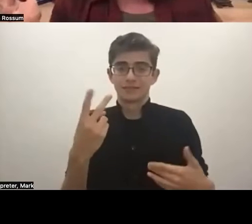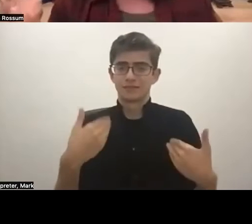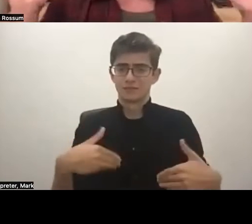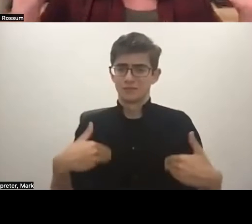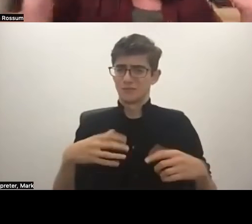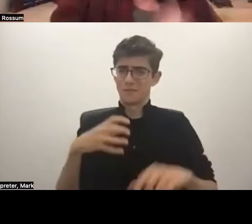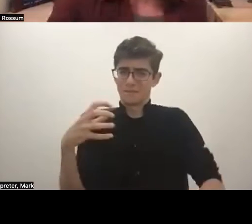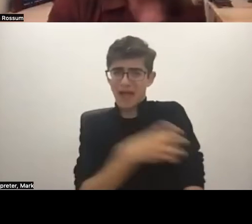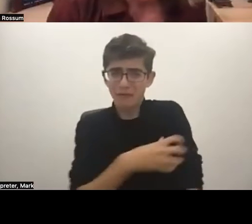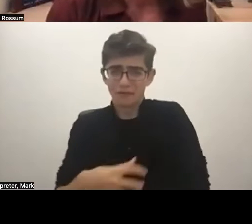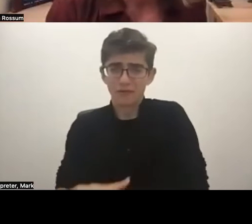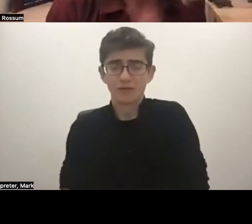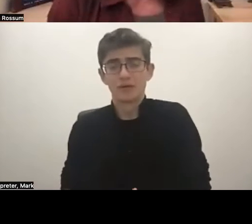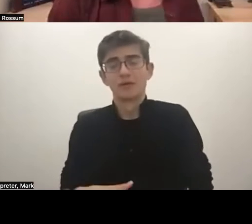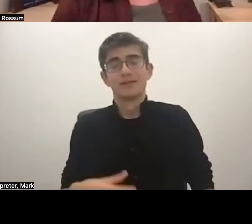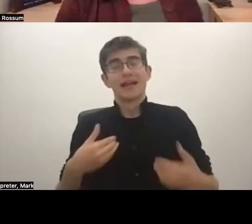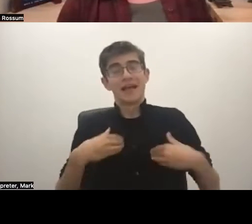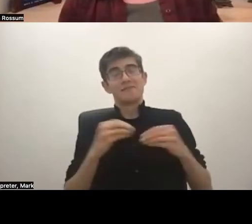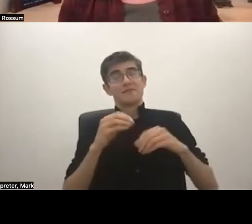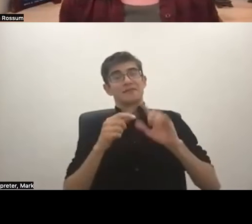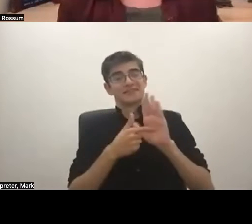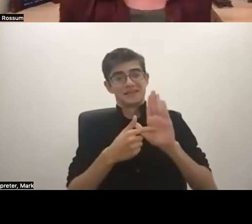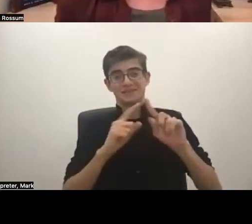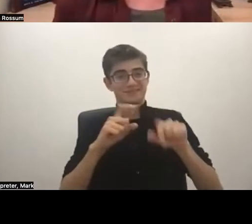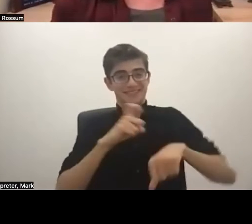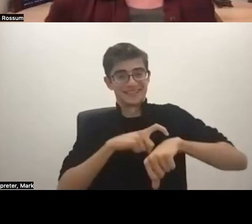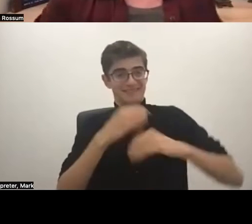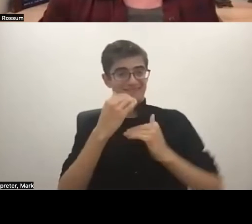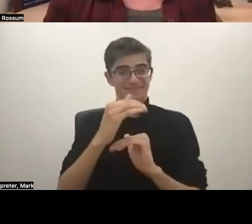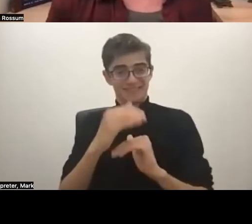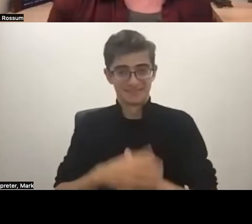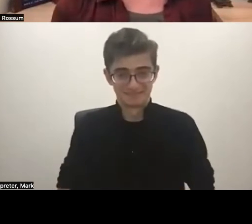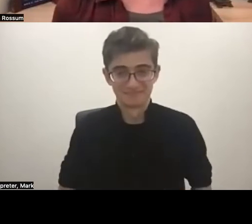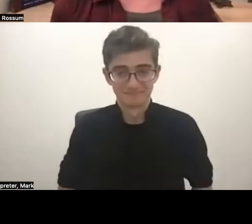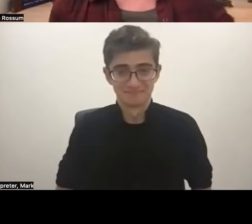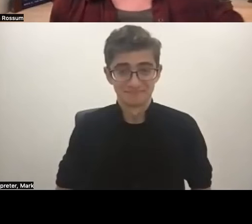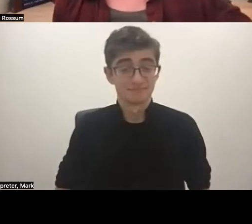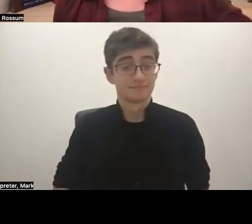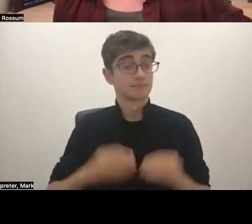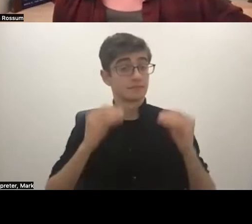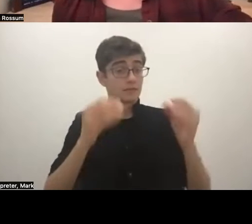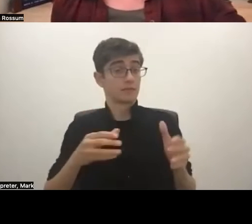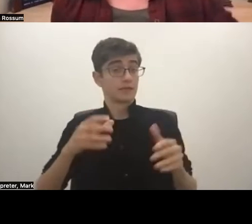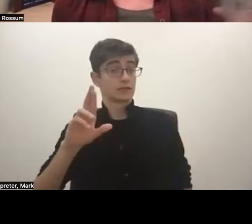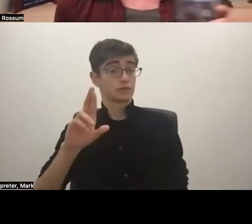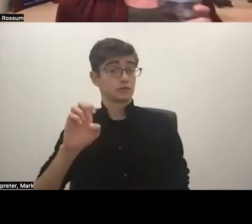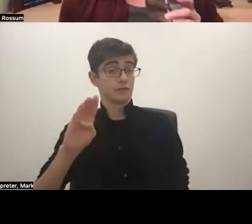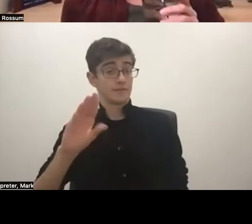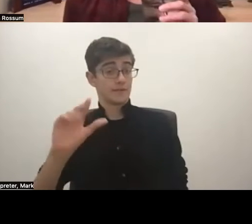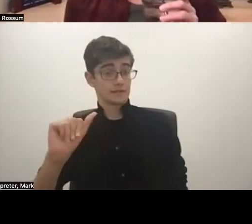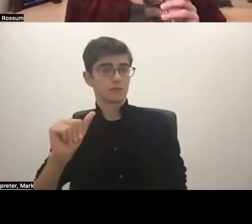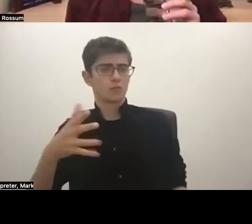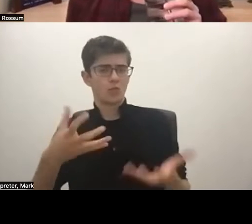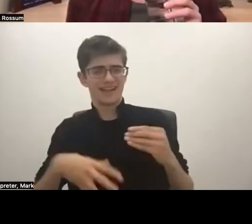more examples, but we don't have time to go into them all. I just want to add one thing to what Maya was just saying,